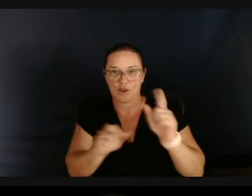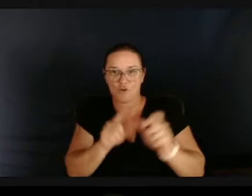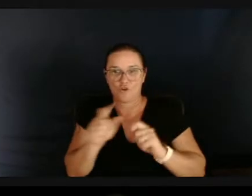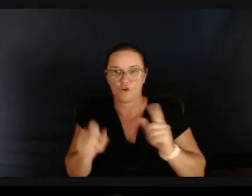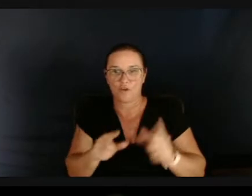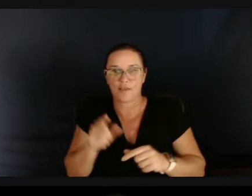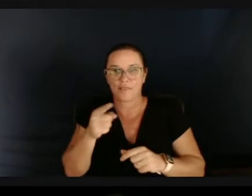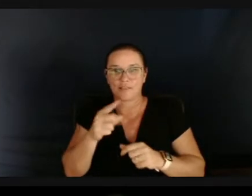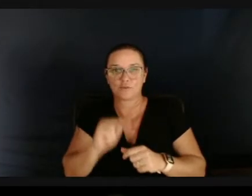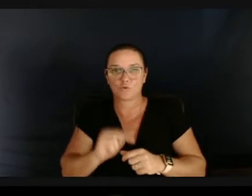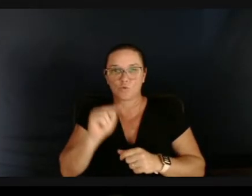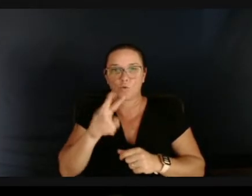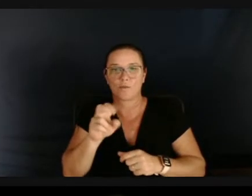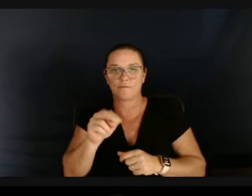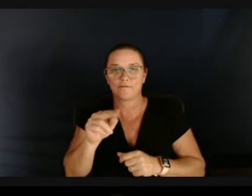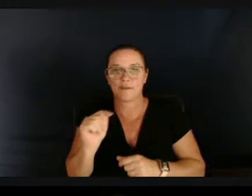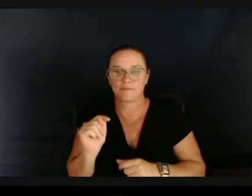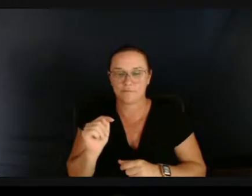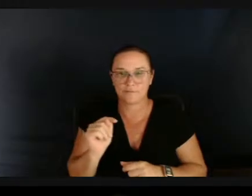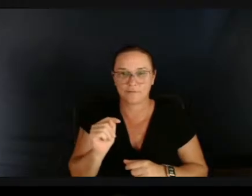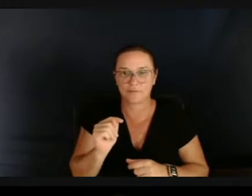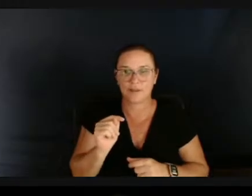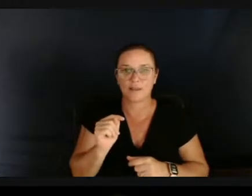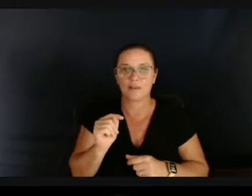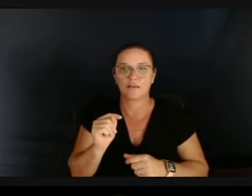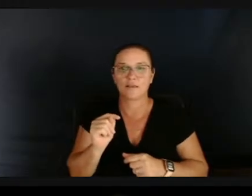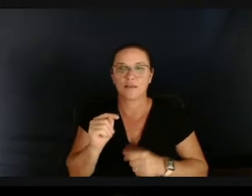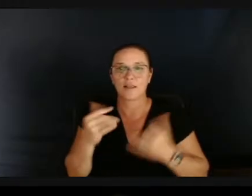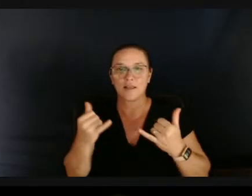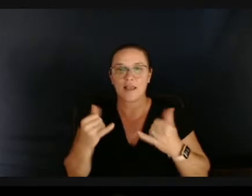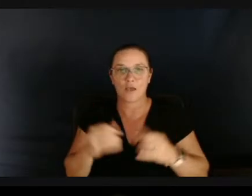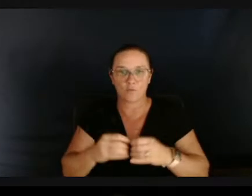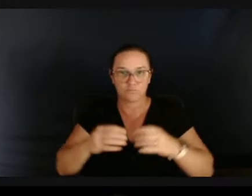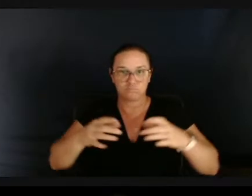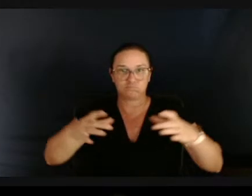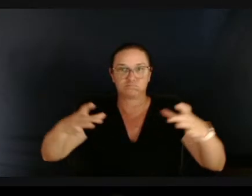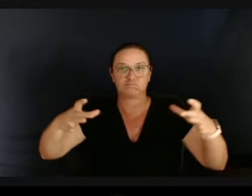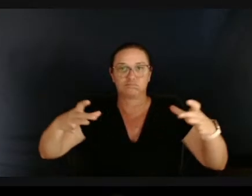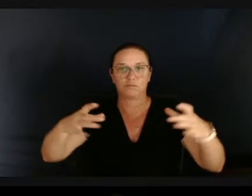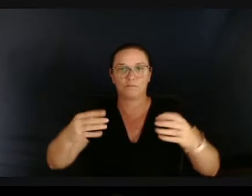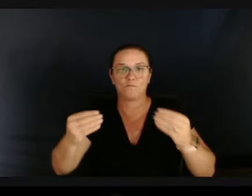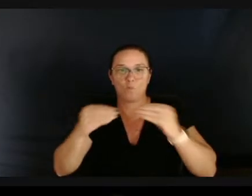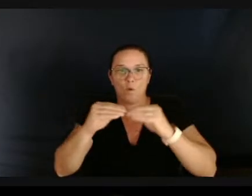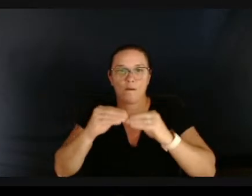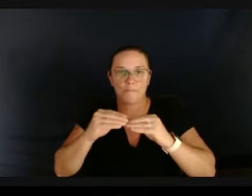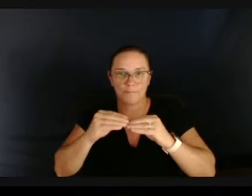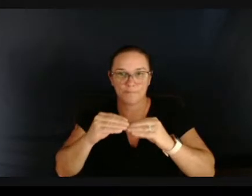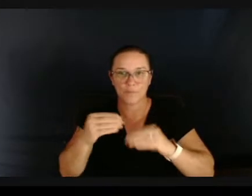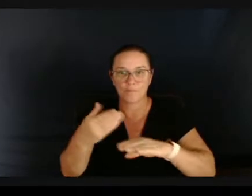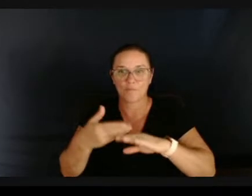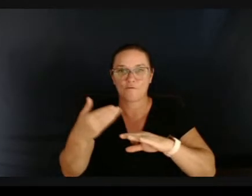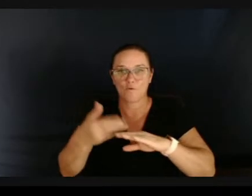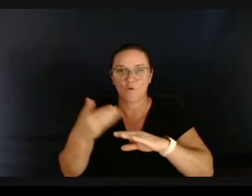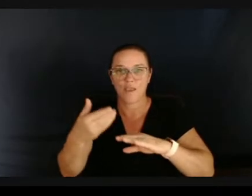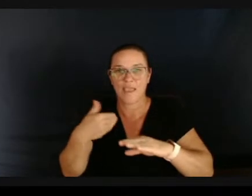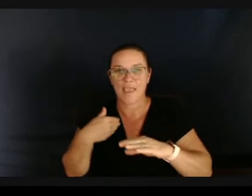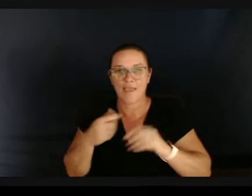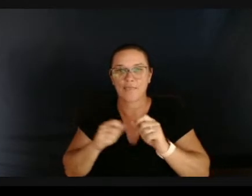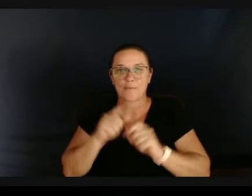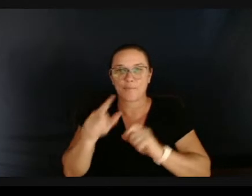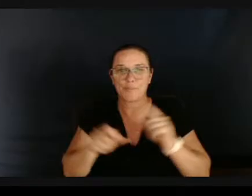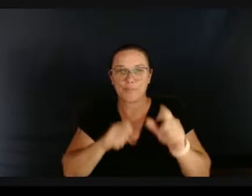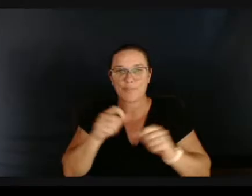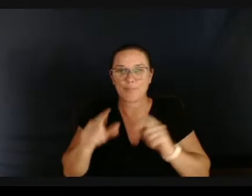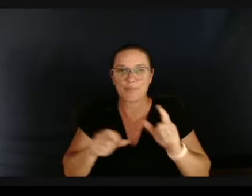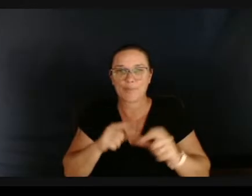the north vent here. That now lava is filled all the way up to here and spilling over the edge. But earlier it had this spatter, and that spatter